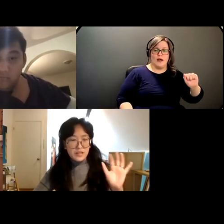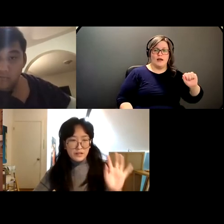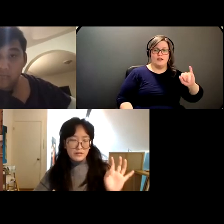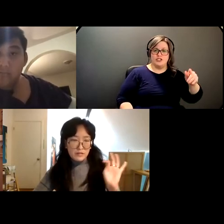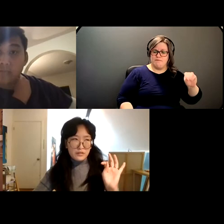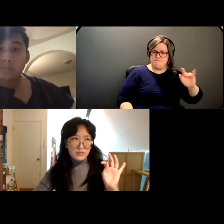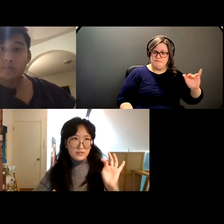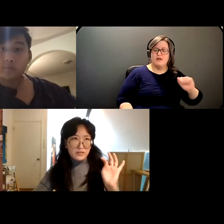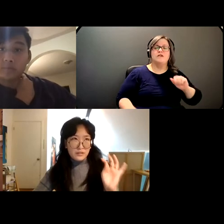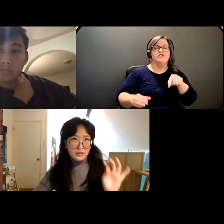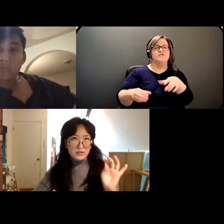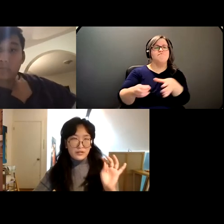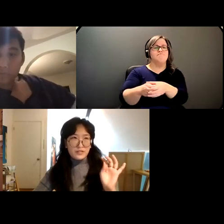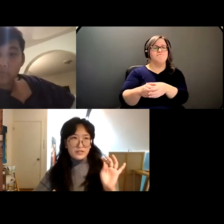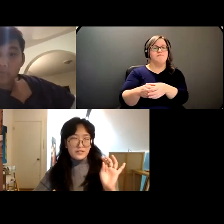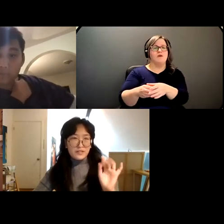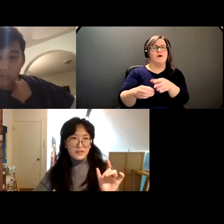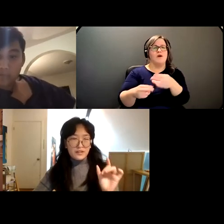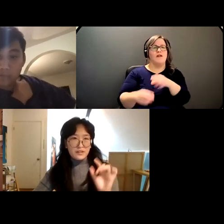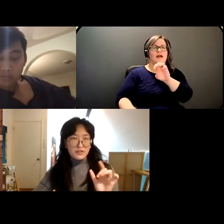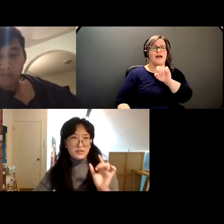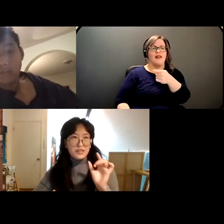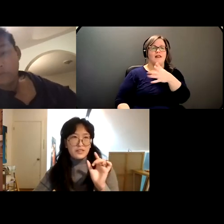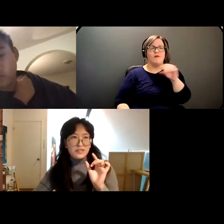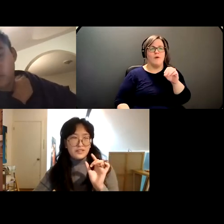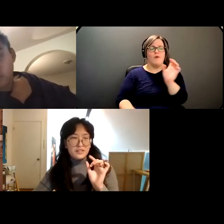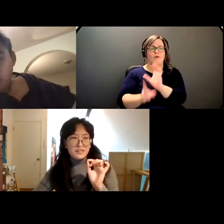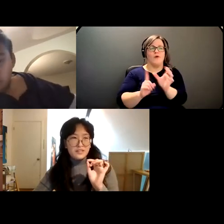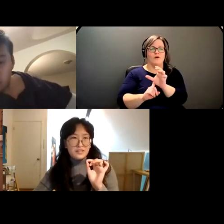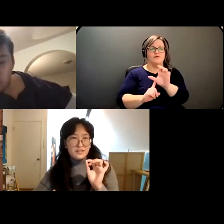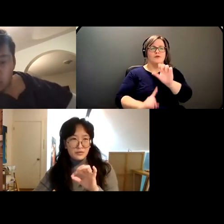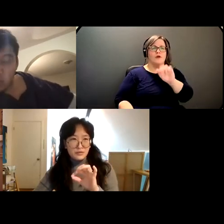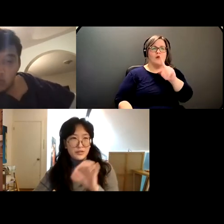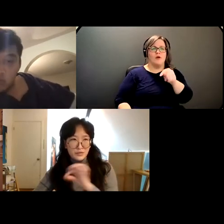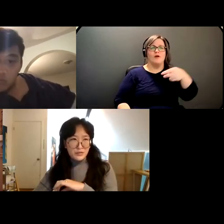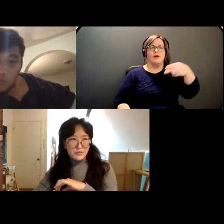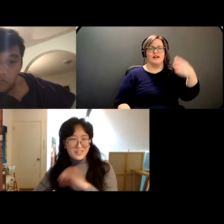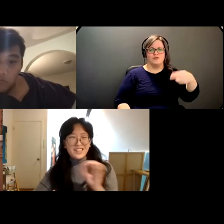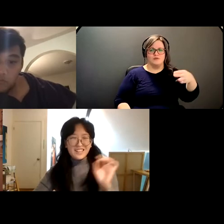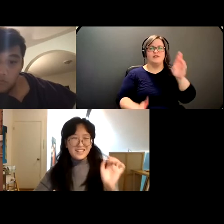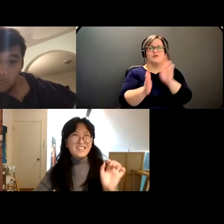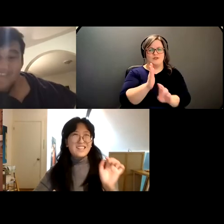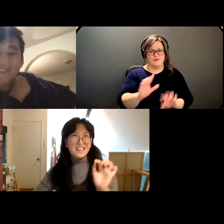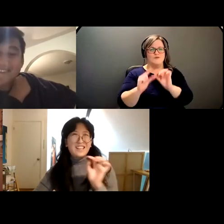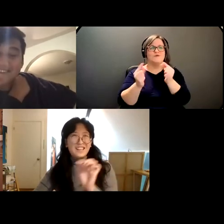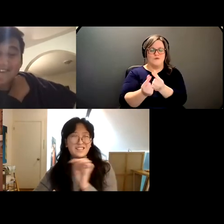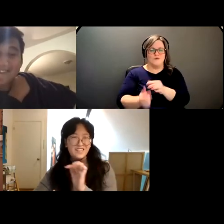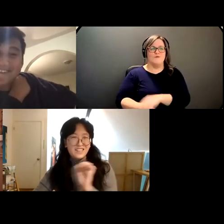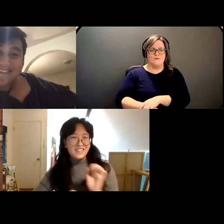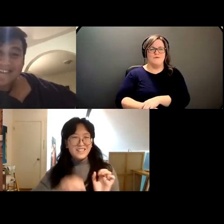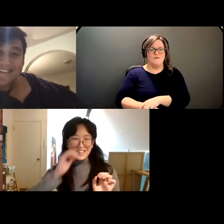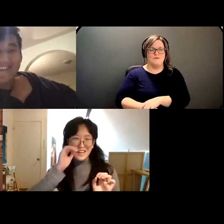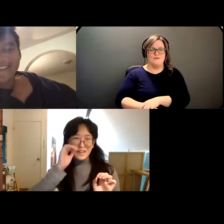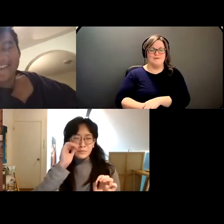the Ethnocultural Art History Research Group. I love a good